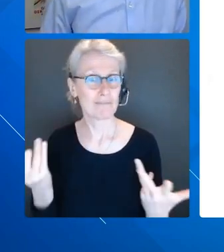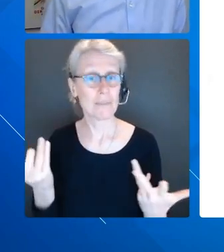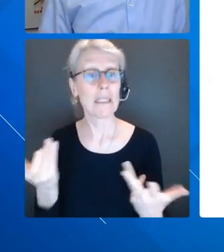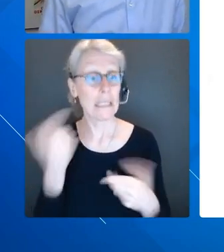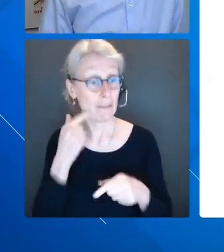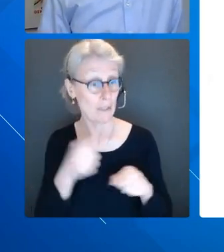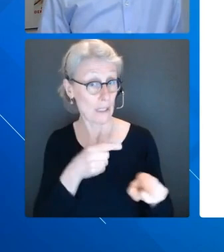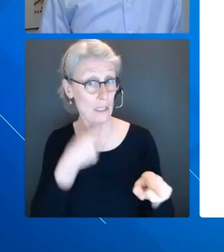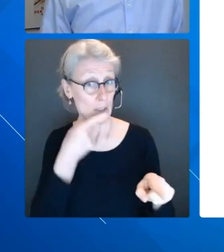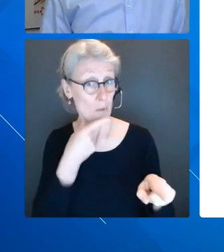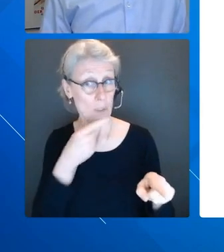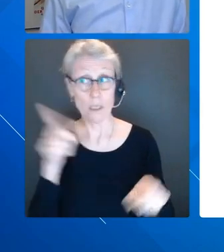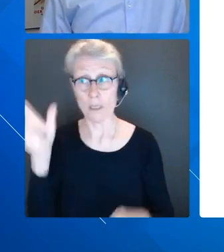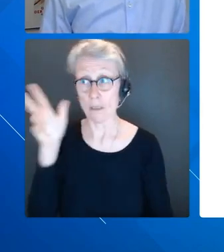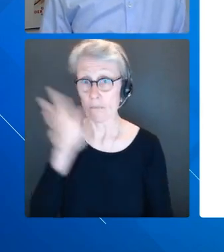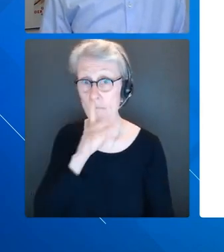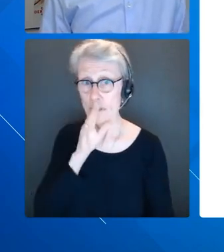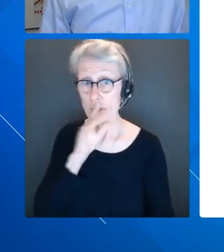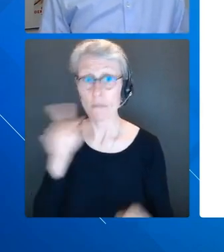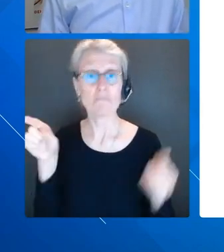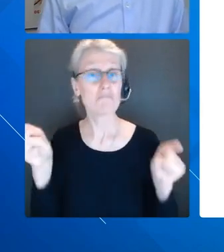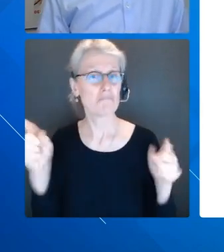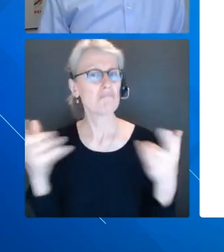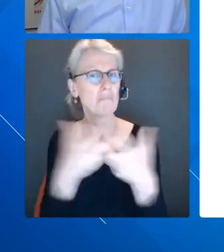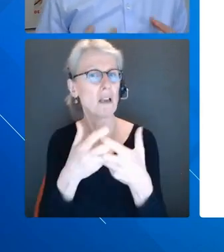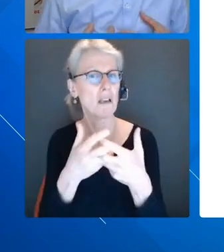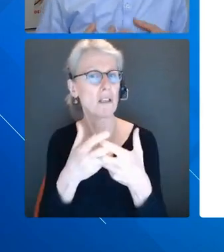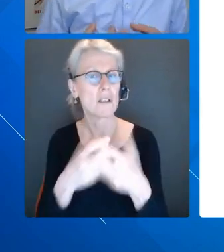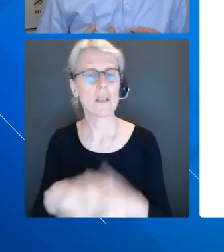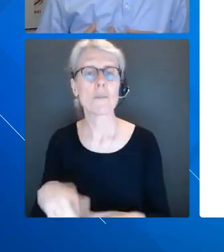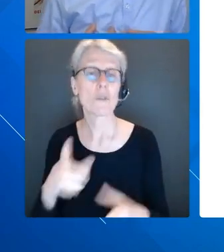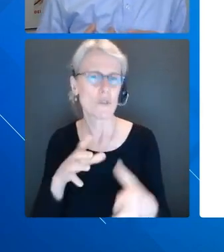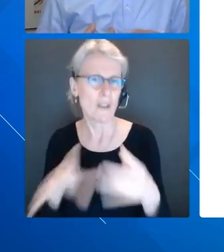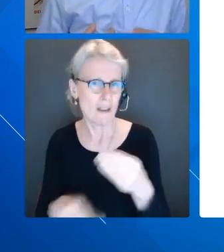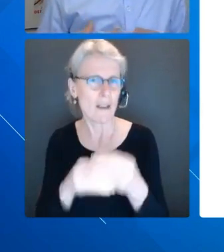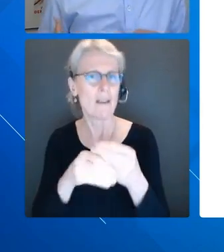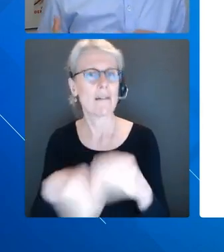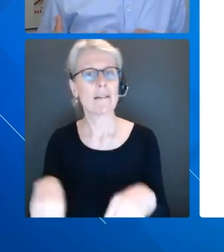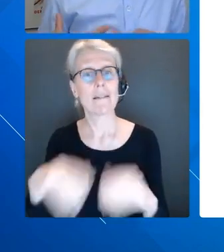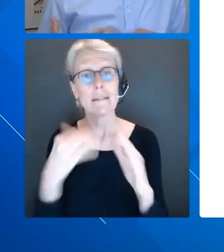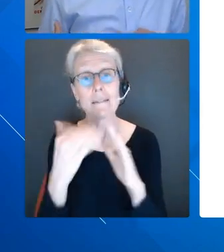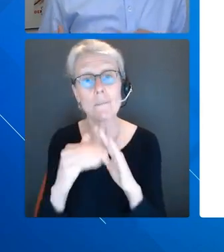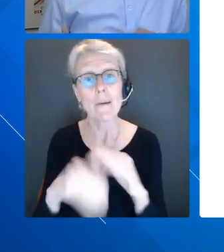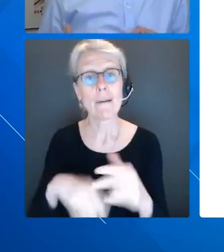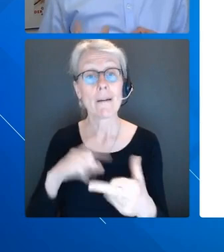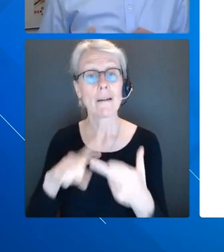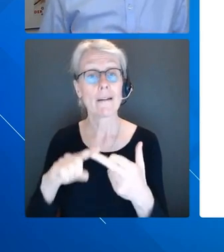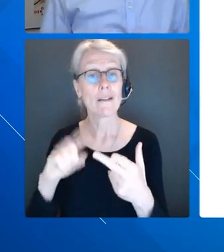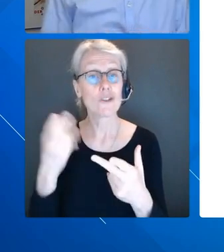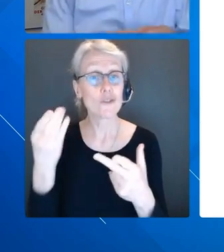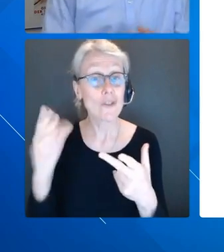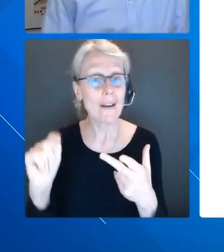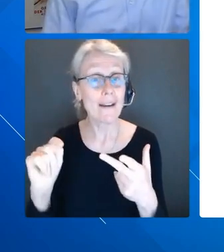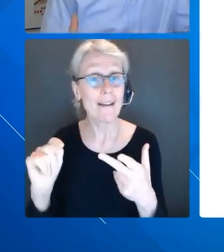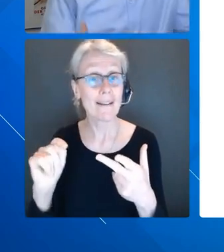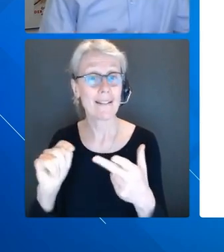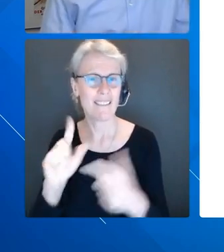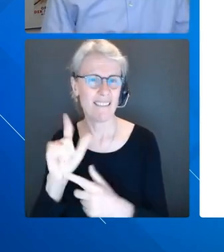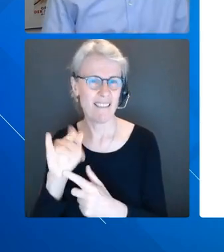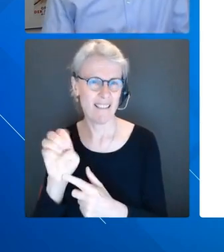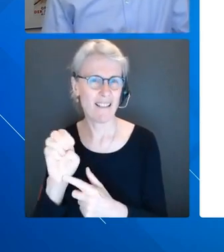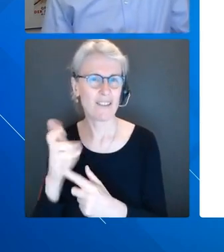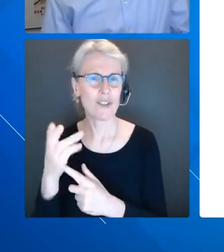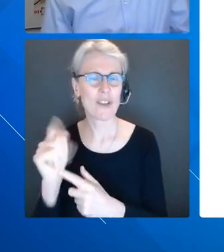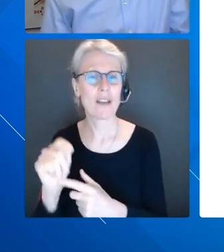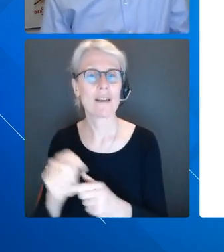hear. Also offer an email, also offer an accessible chat. I personally love live chat. It feels kind of more responsive. I feel like there's a